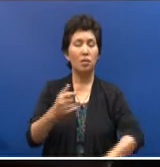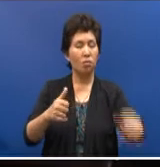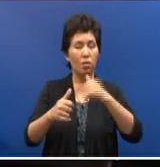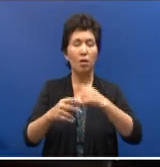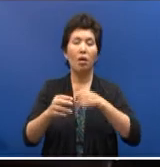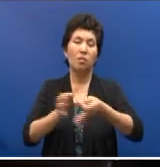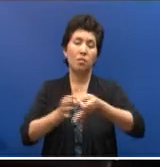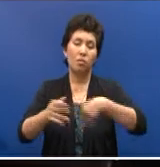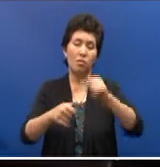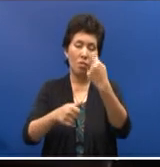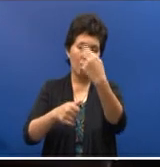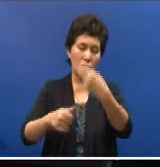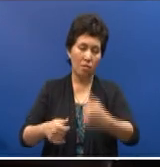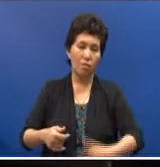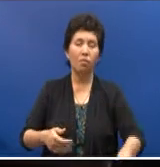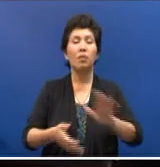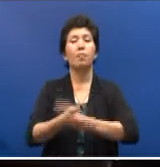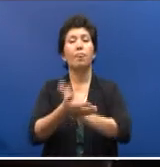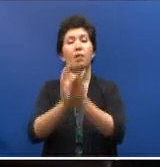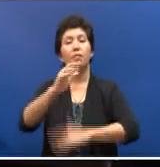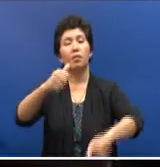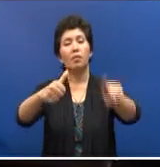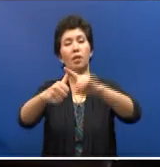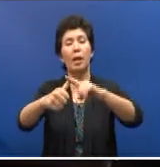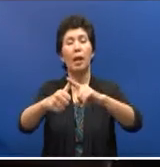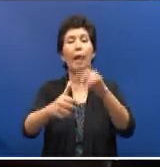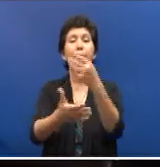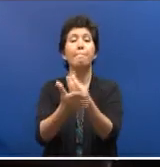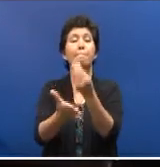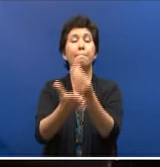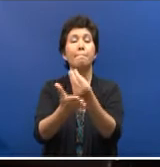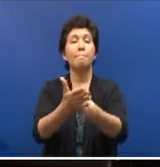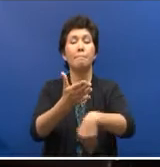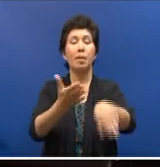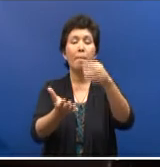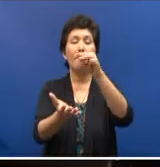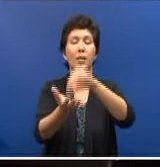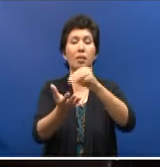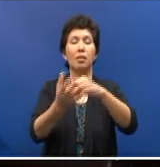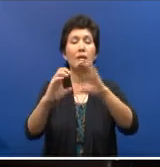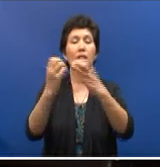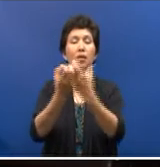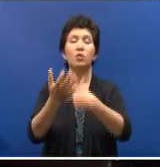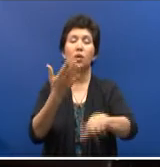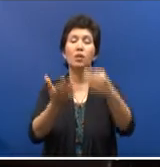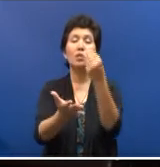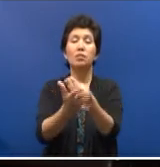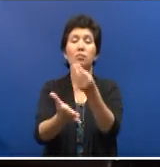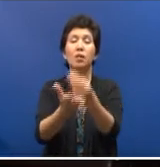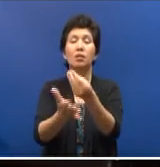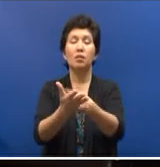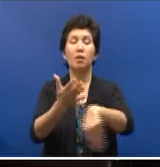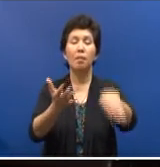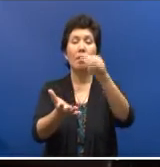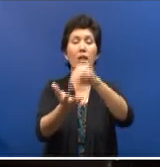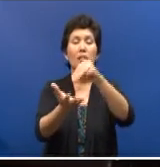one. The first one, capitalist middle class. Okay, what is capitalist middle